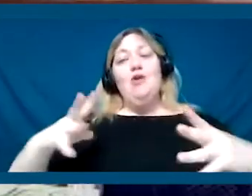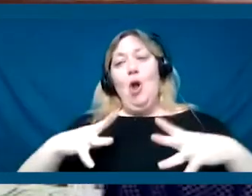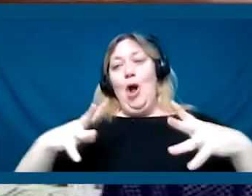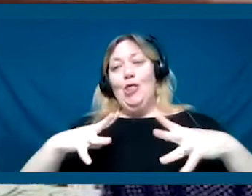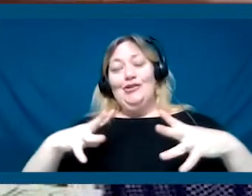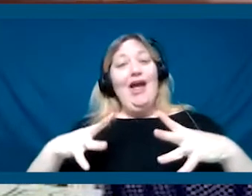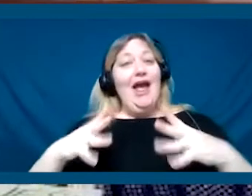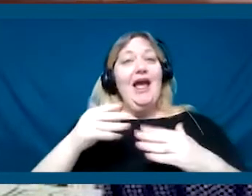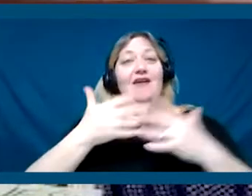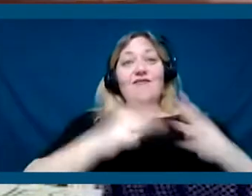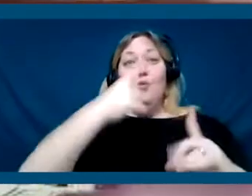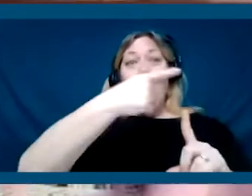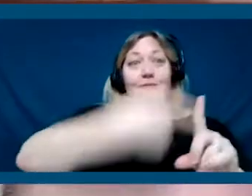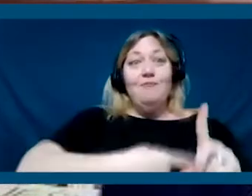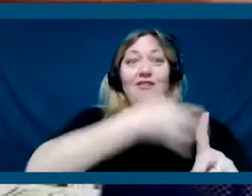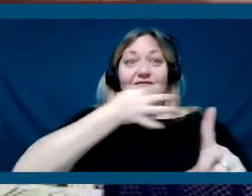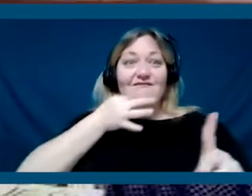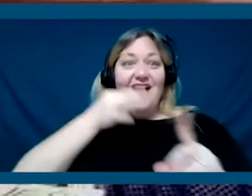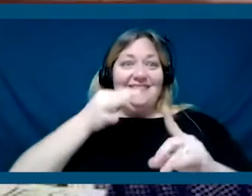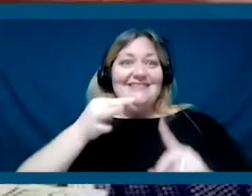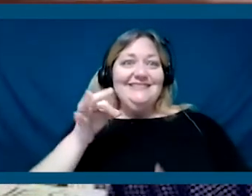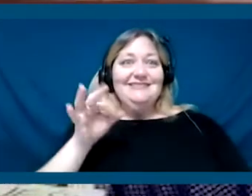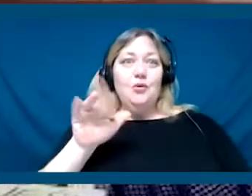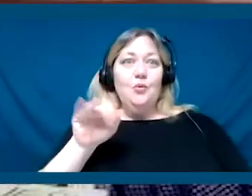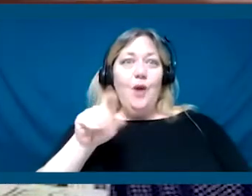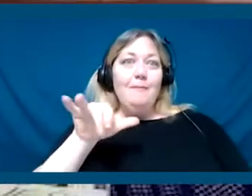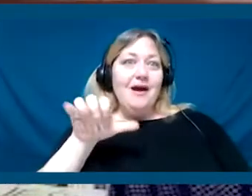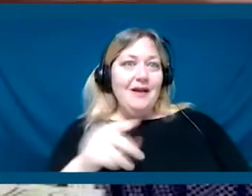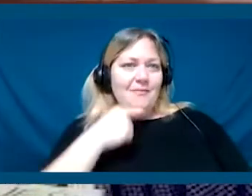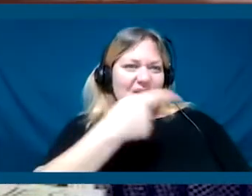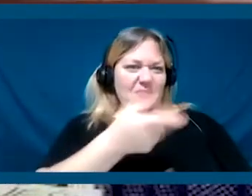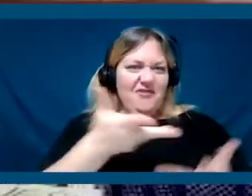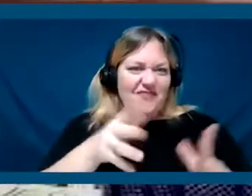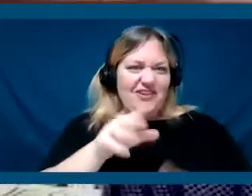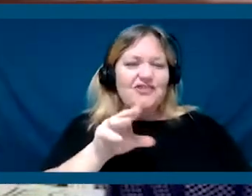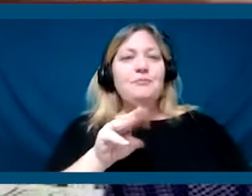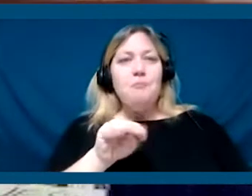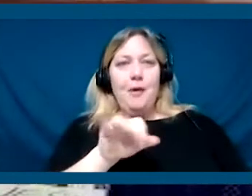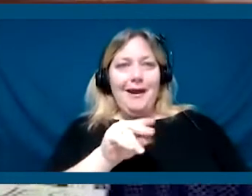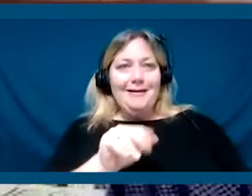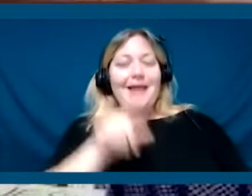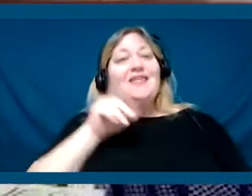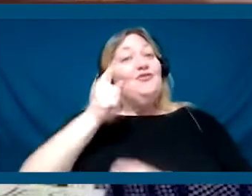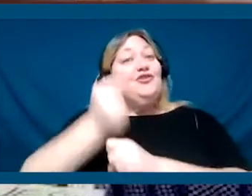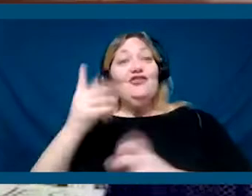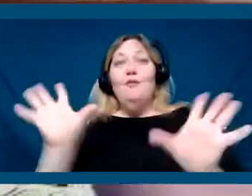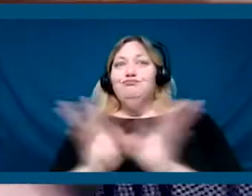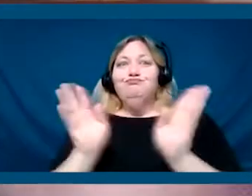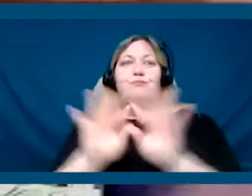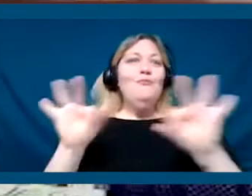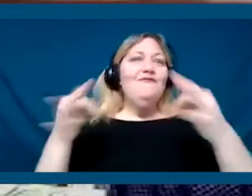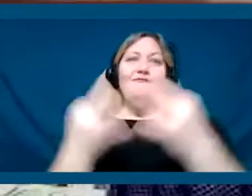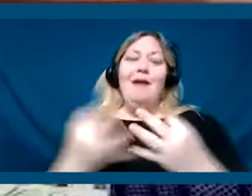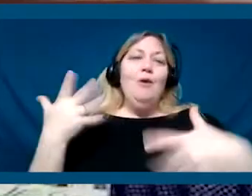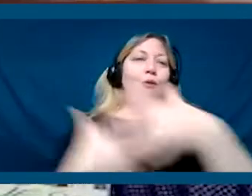comes after a whole month of fasting, as it was said by Moina. For me, this tradition is to get together with family. So